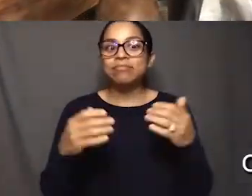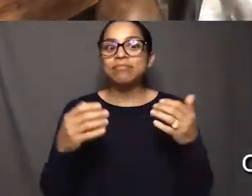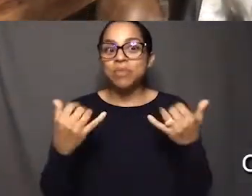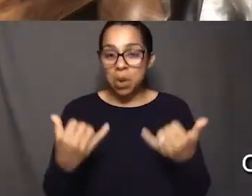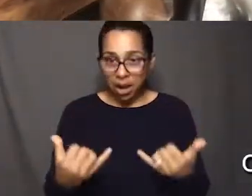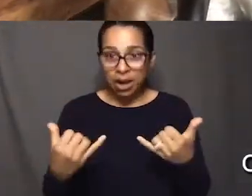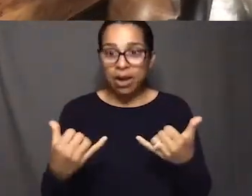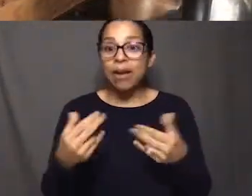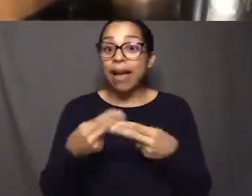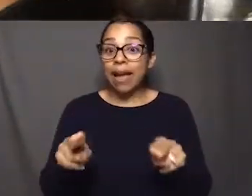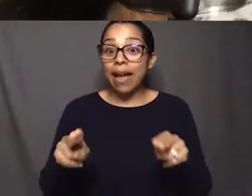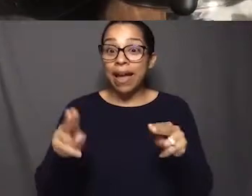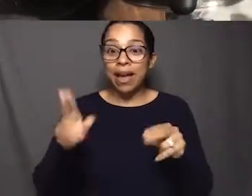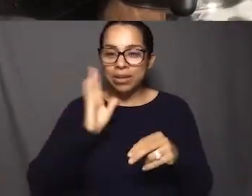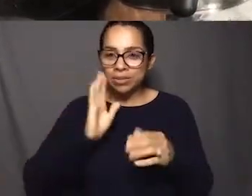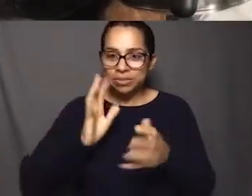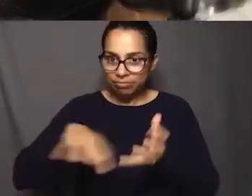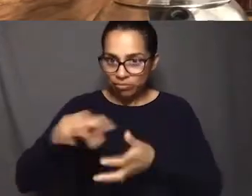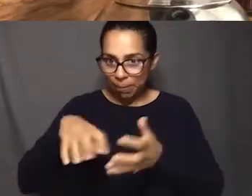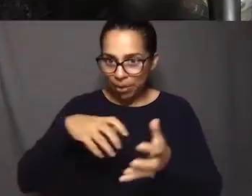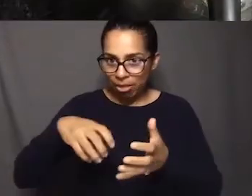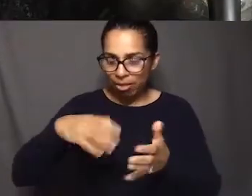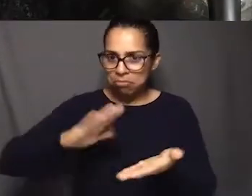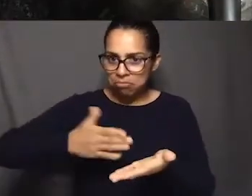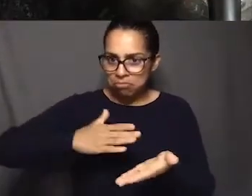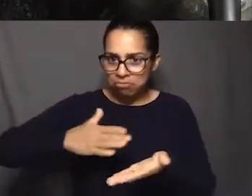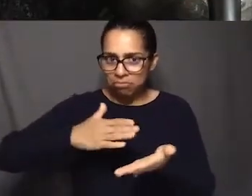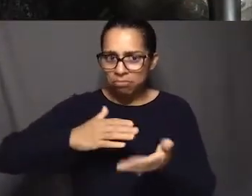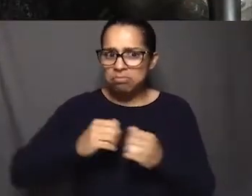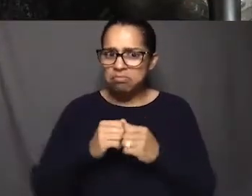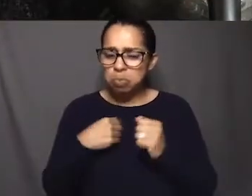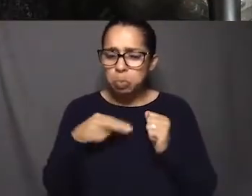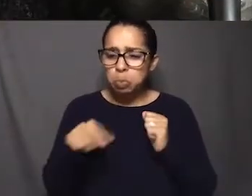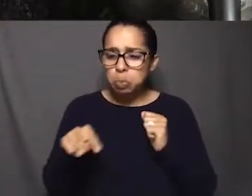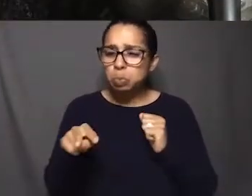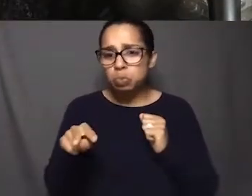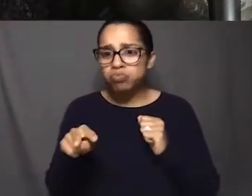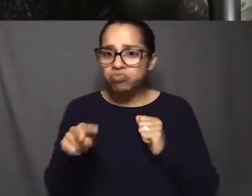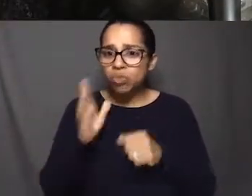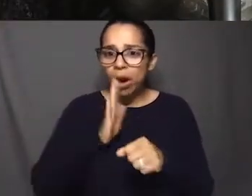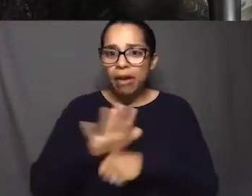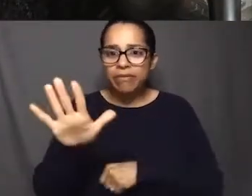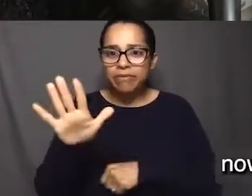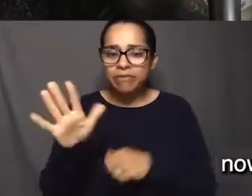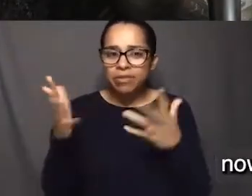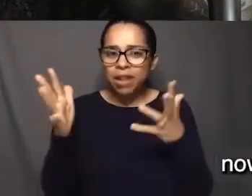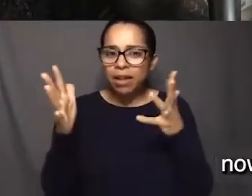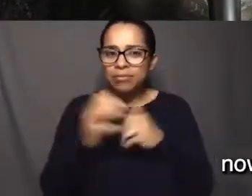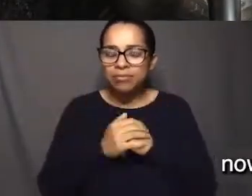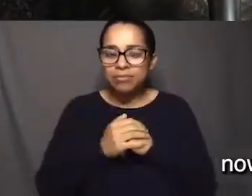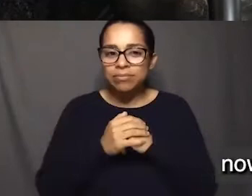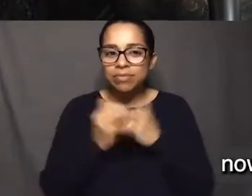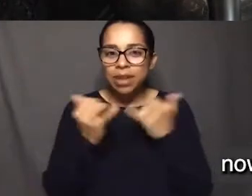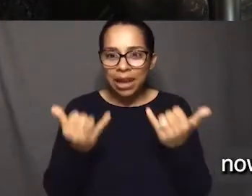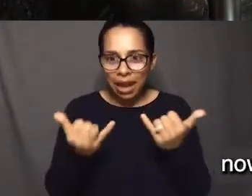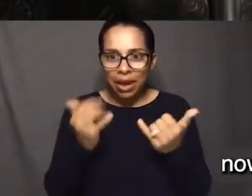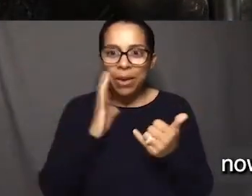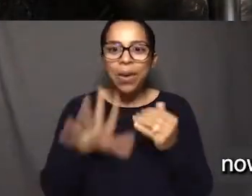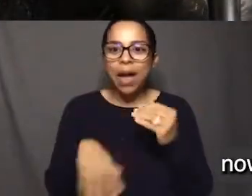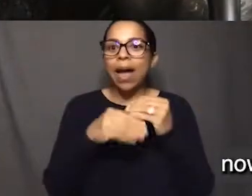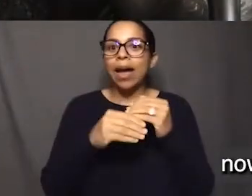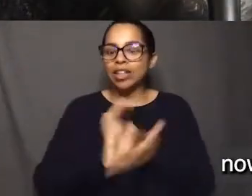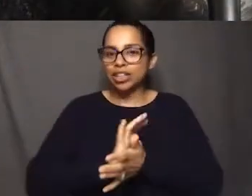just scramble it, and it's gonna get cooked. I think it's done. Like, looks good, right? I think that's enough. Now I'm gonna add some